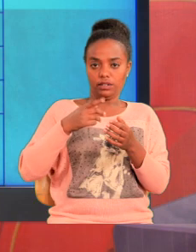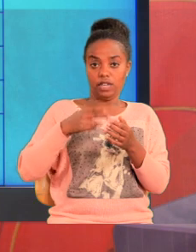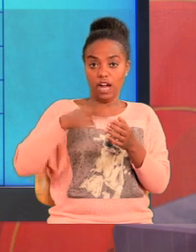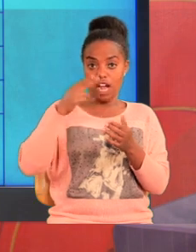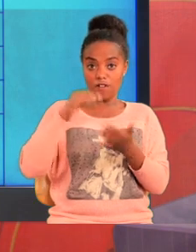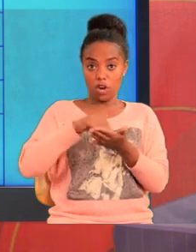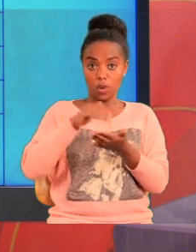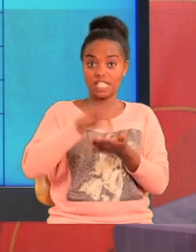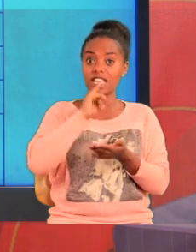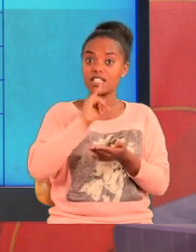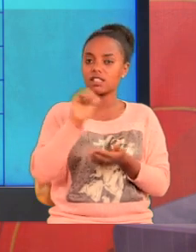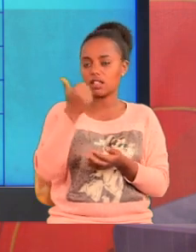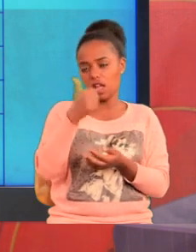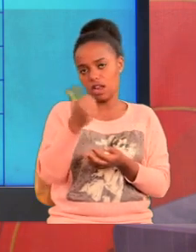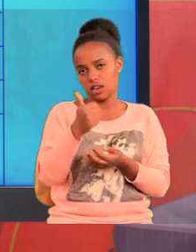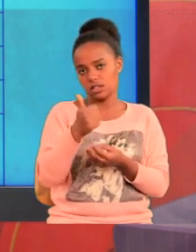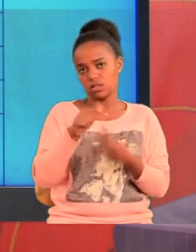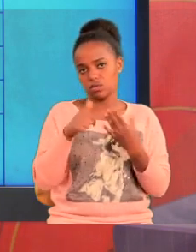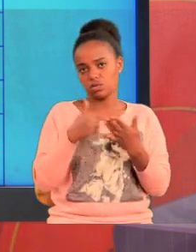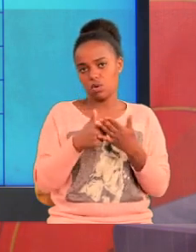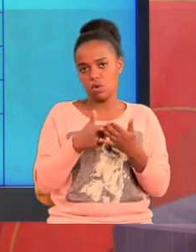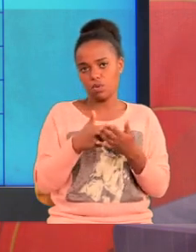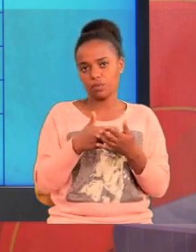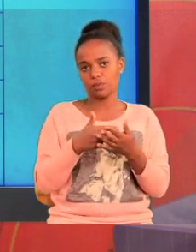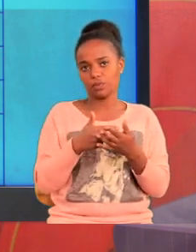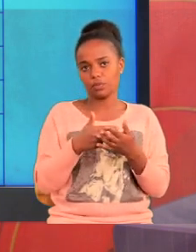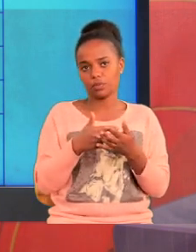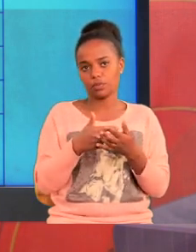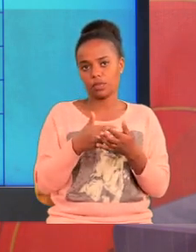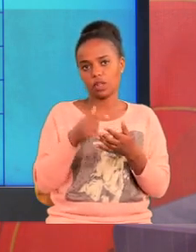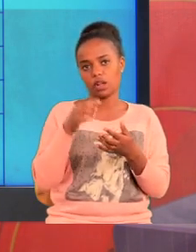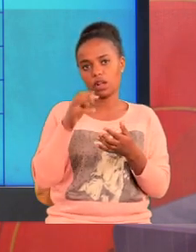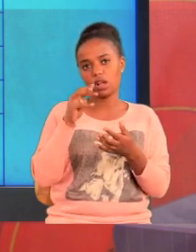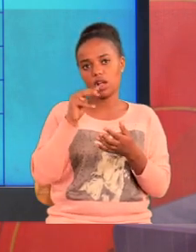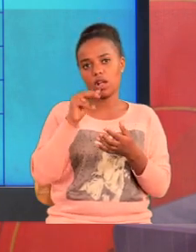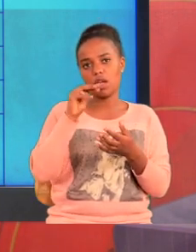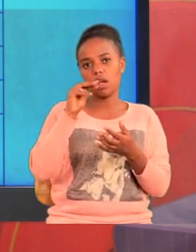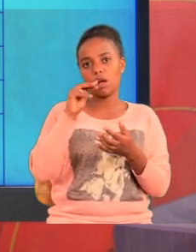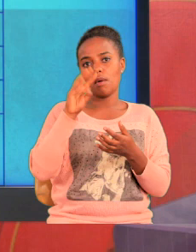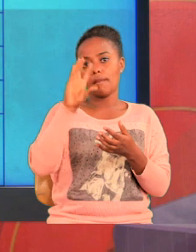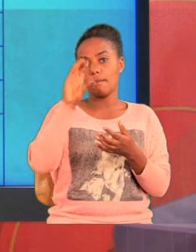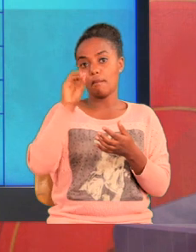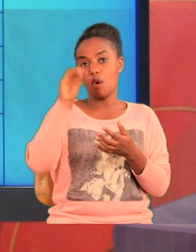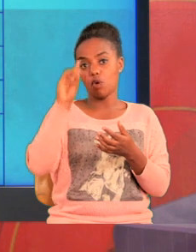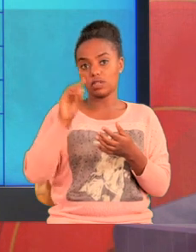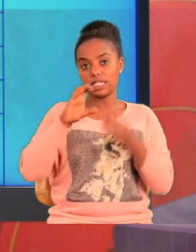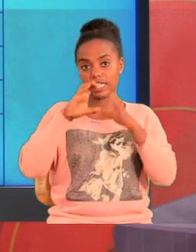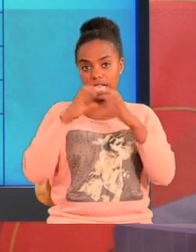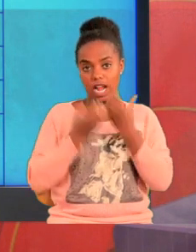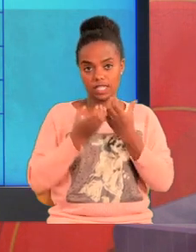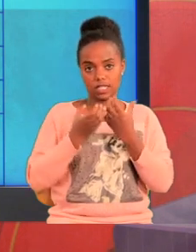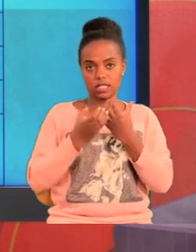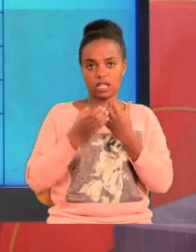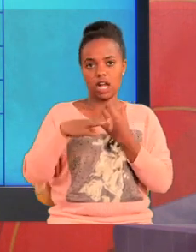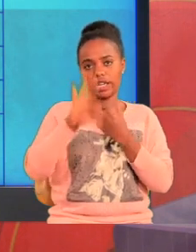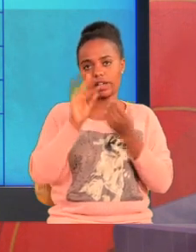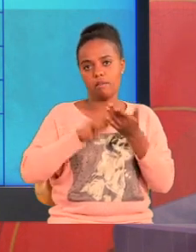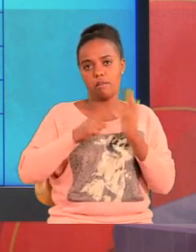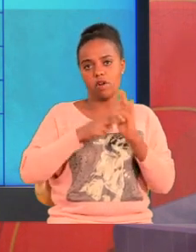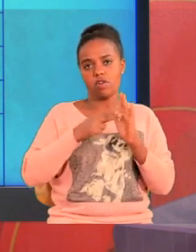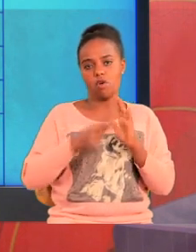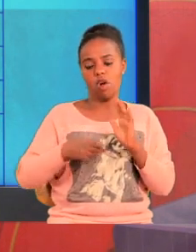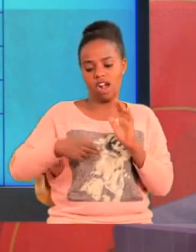10. Therefore, this one is the modal class. This is the modal class.